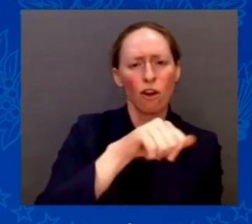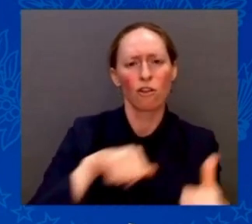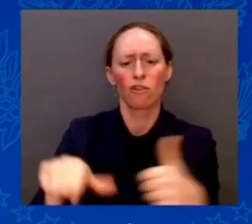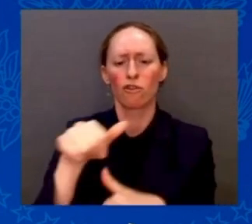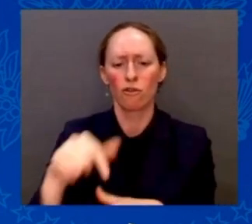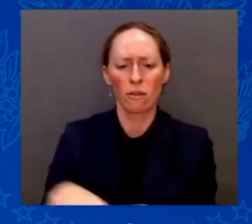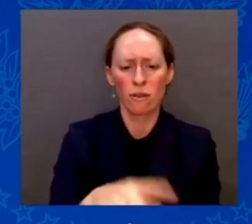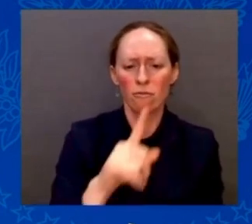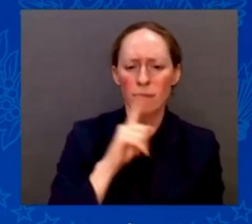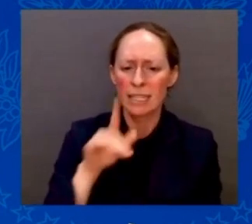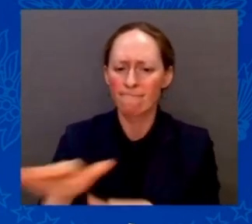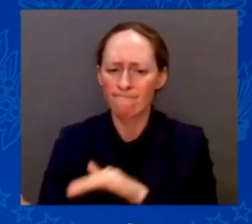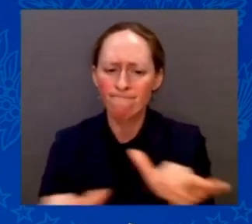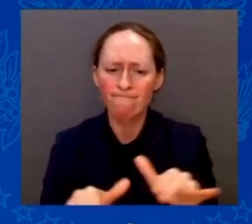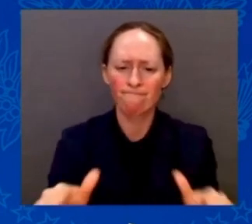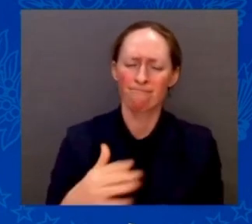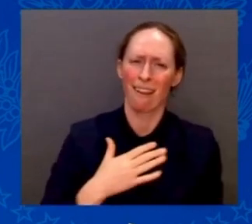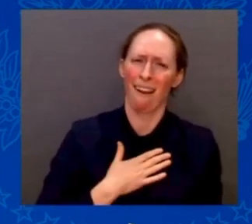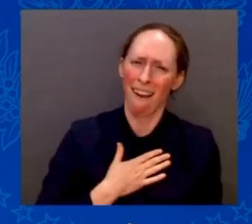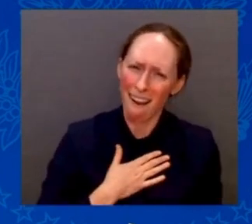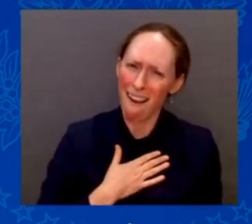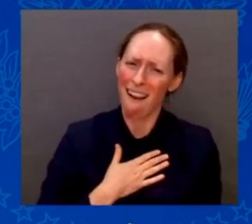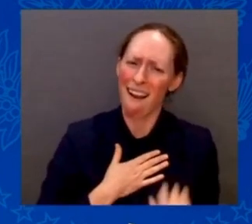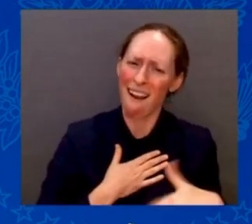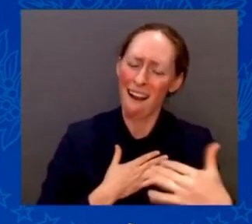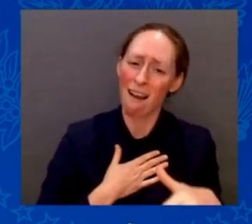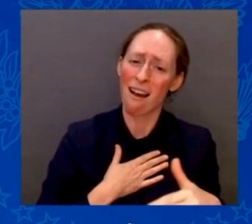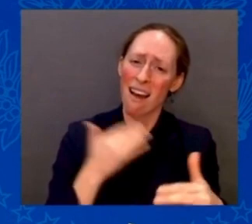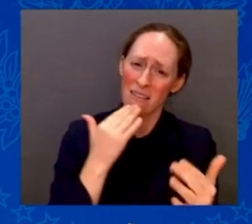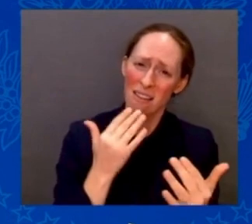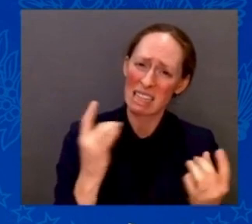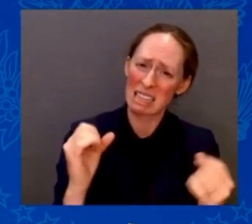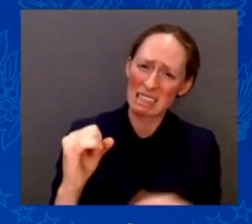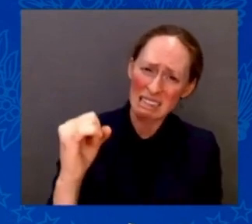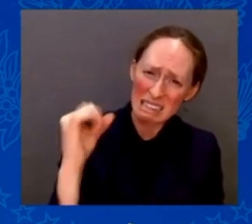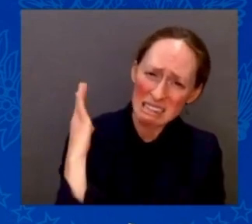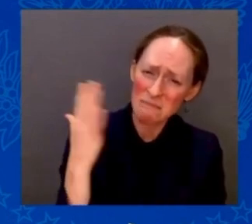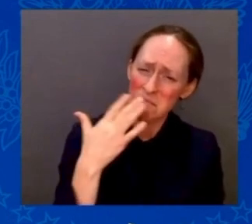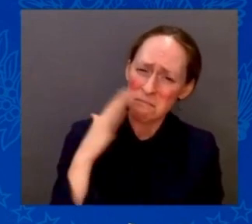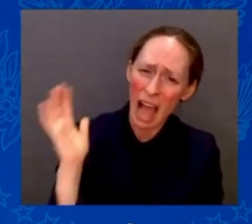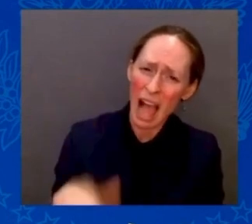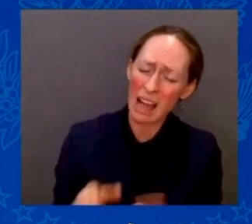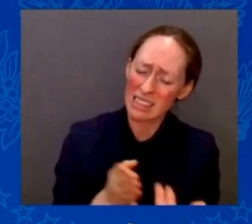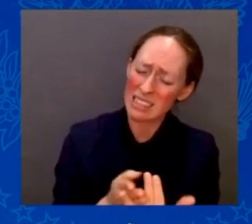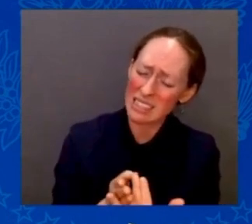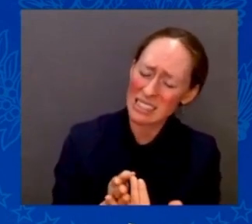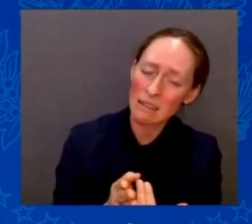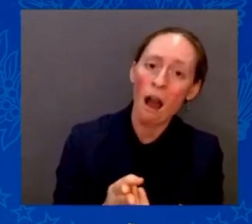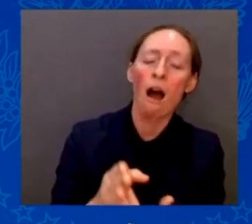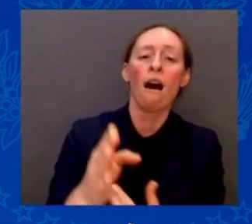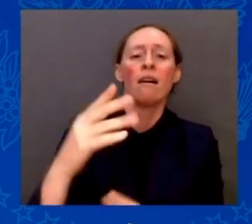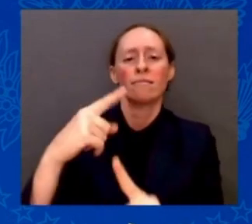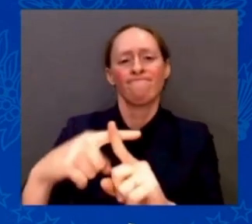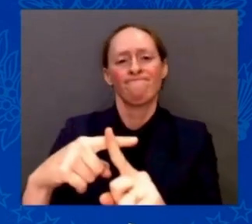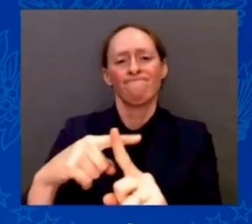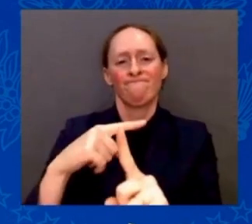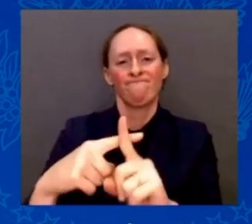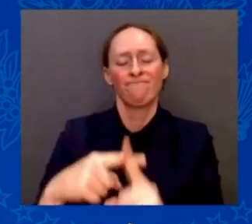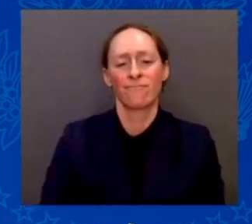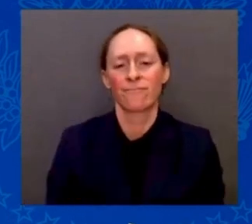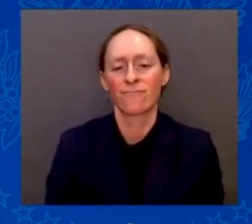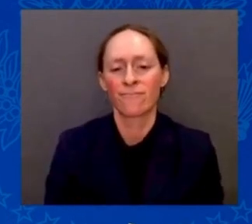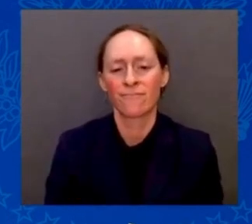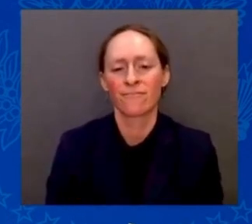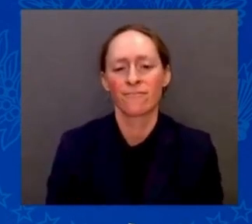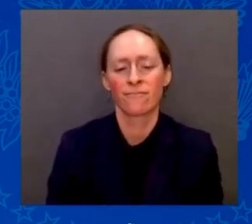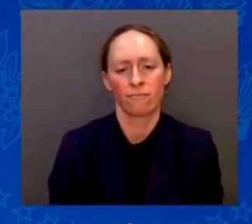into purpose and keeping the faith. I've directed my administration to continue working with urgency and focus